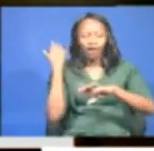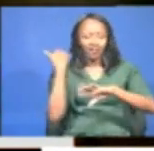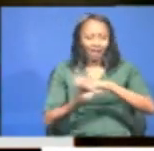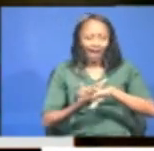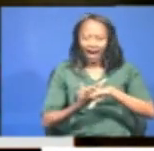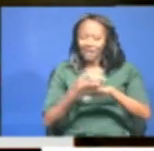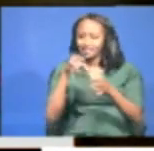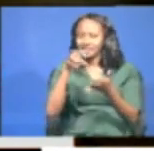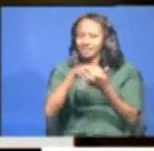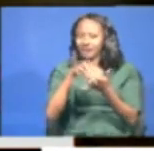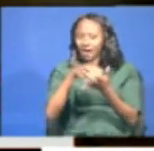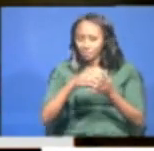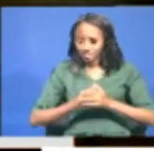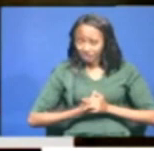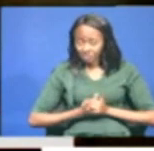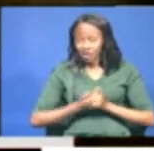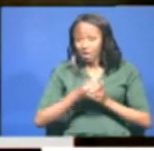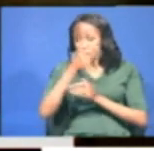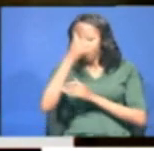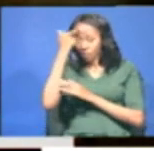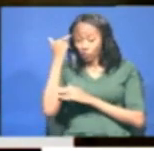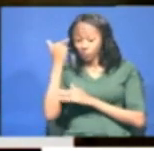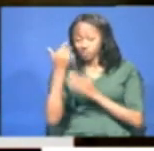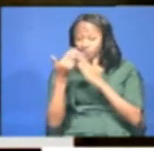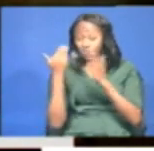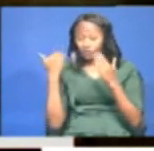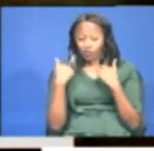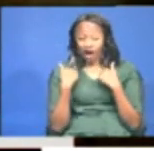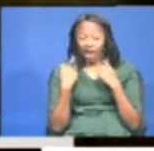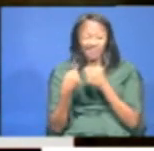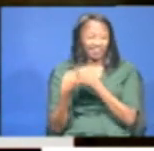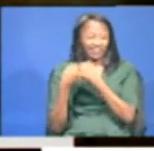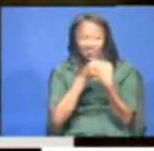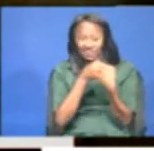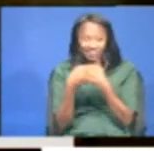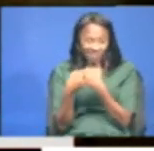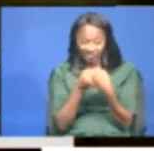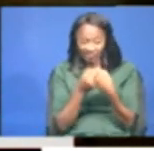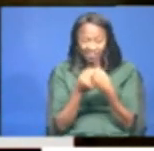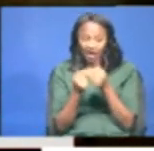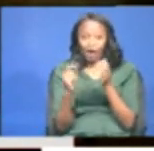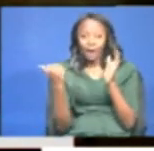circumstances, against all odds, against all pressure,